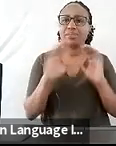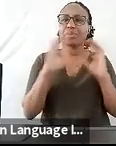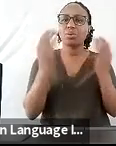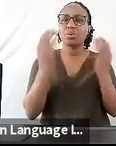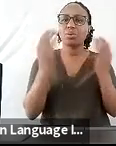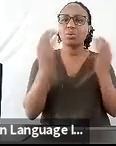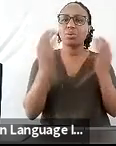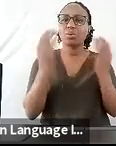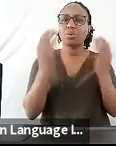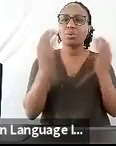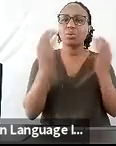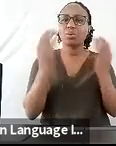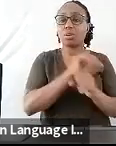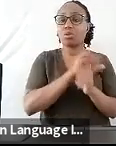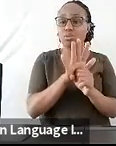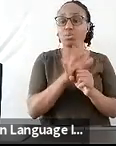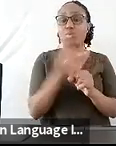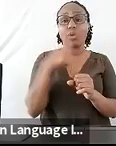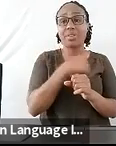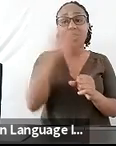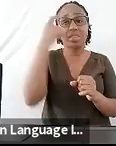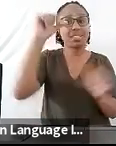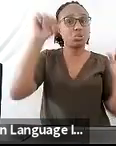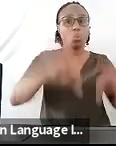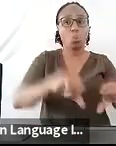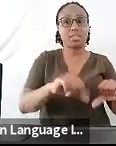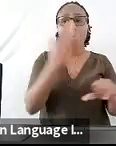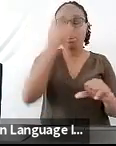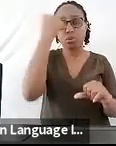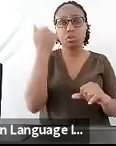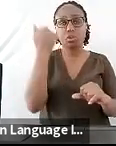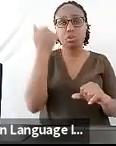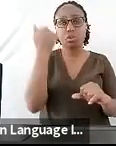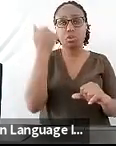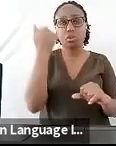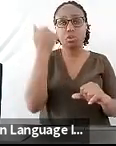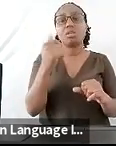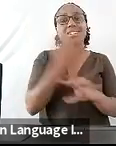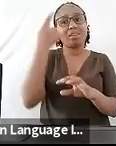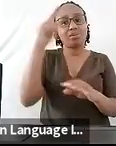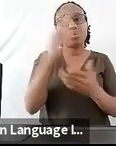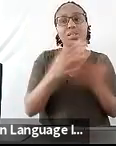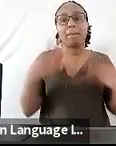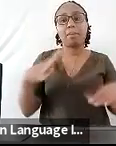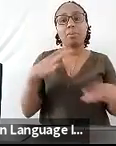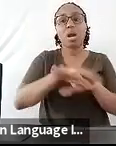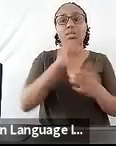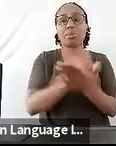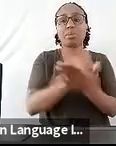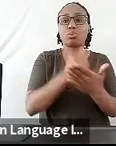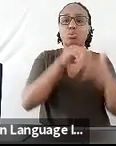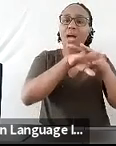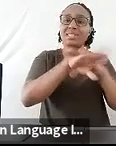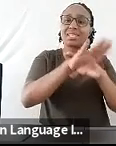because it was already difficult for people with certain types of passports to get access to the West. And now you layer that with this vaccine